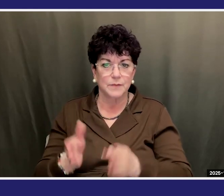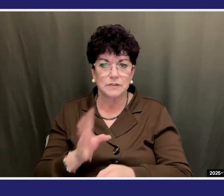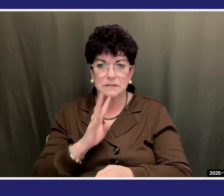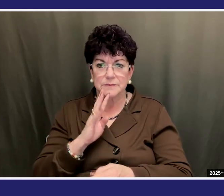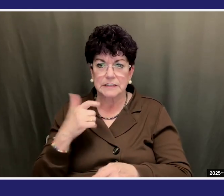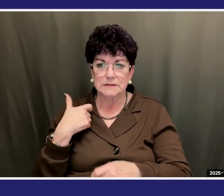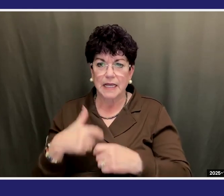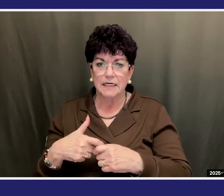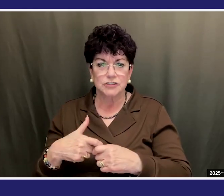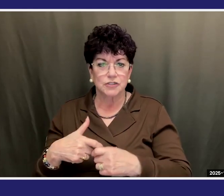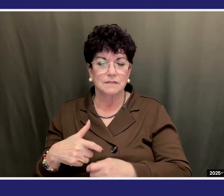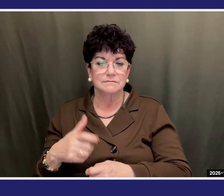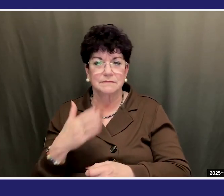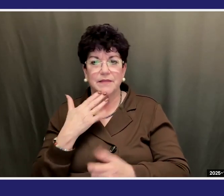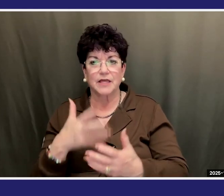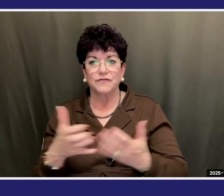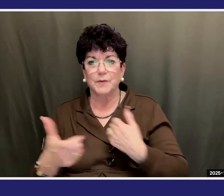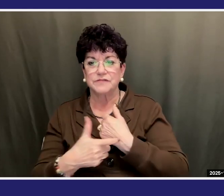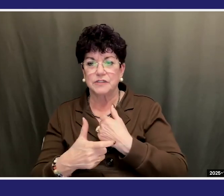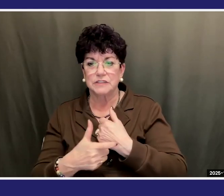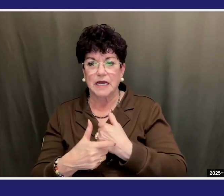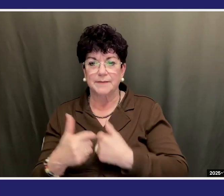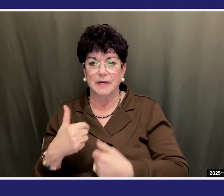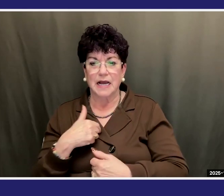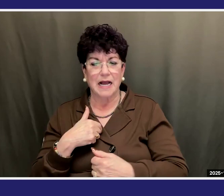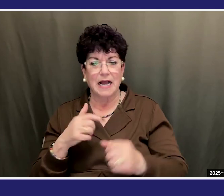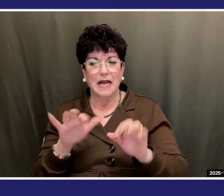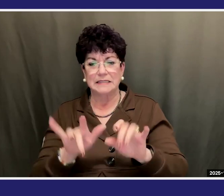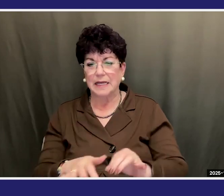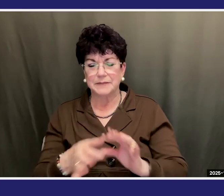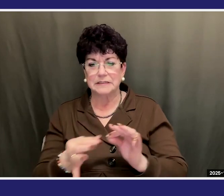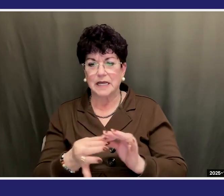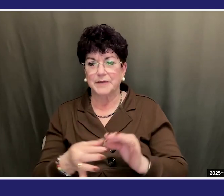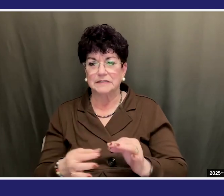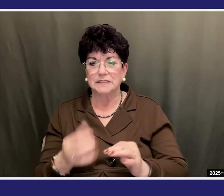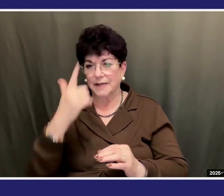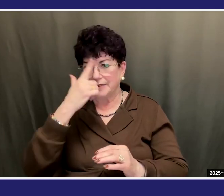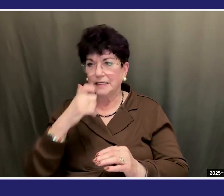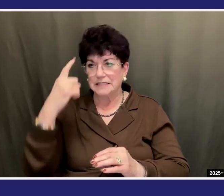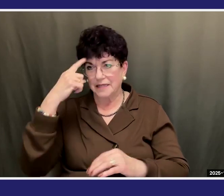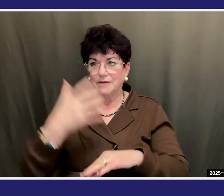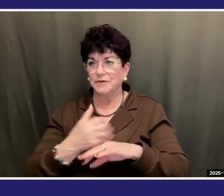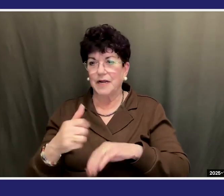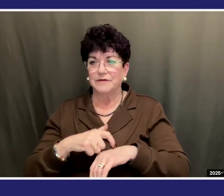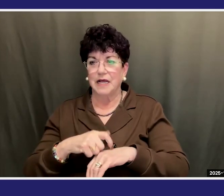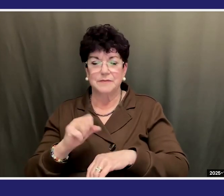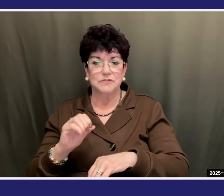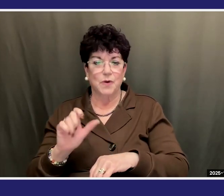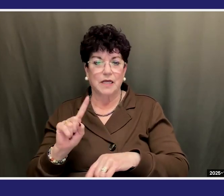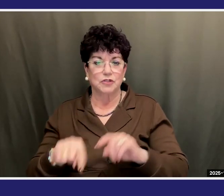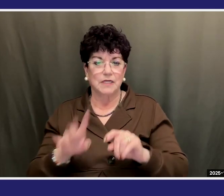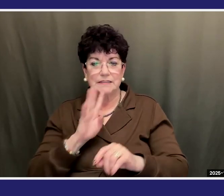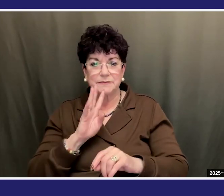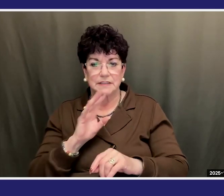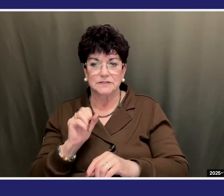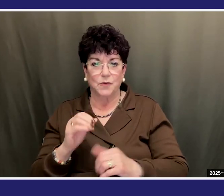comments because I thought that I wasn't going to get to it, but my name is Leticia Galicia and I live in the county of Ventura. I work in the organization